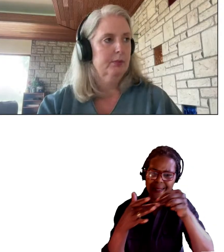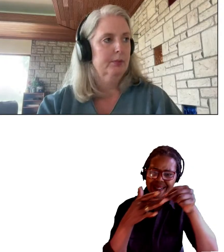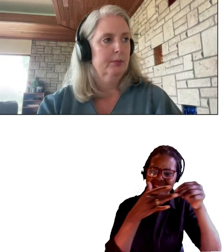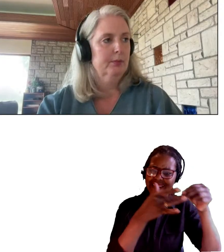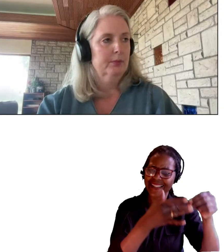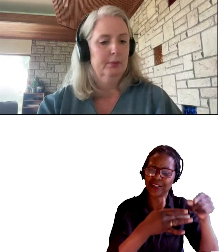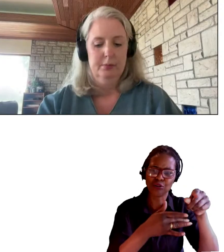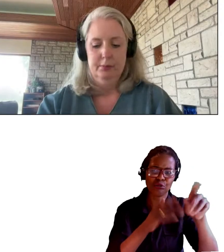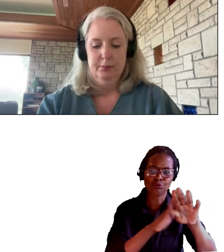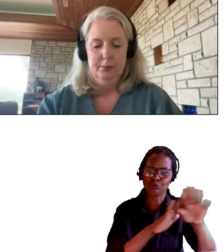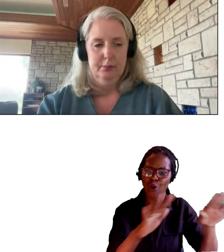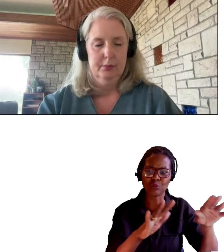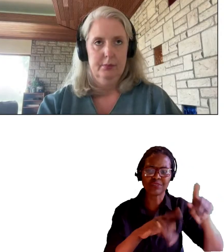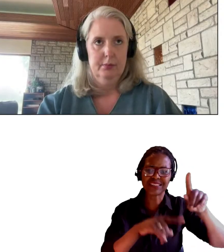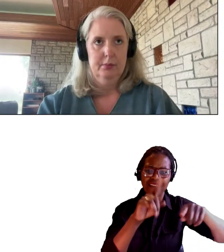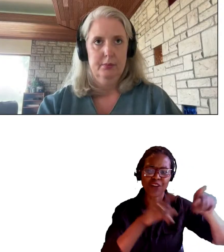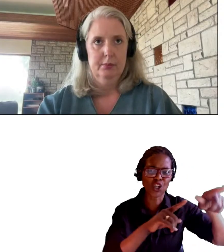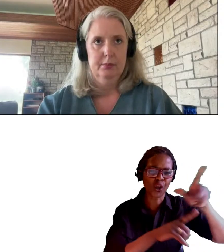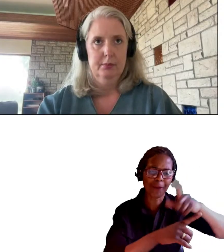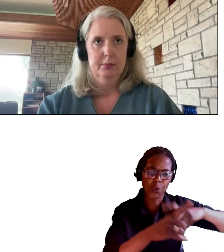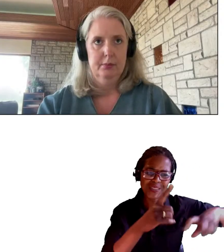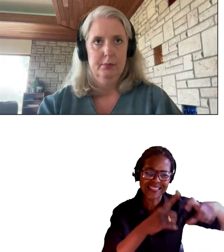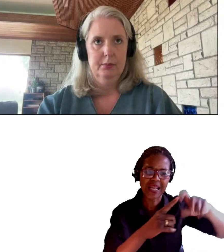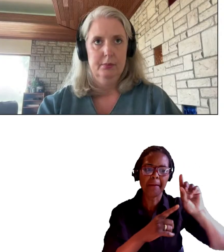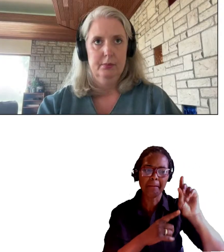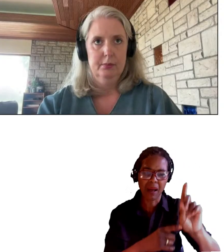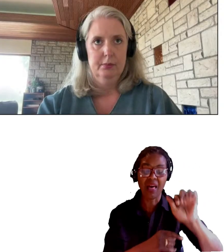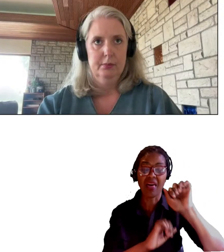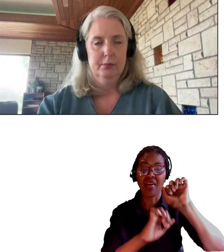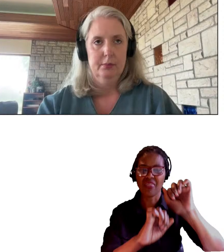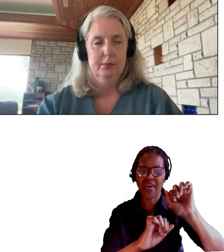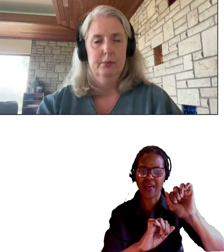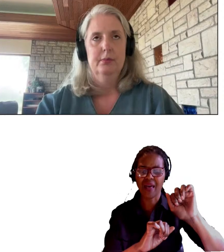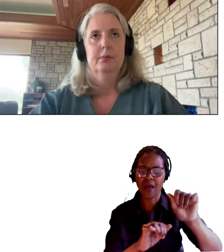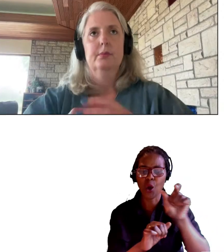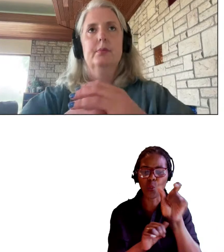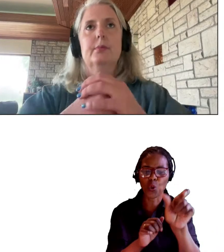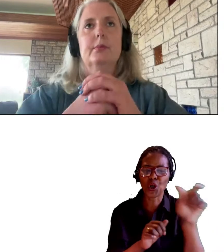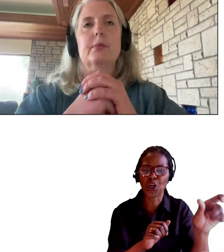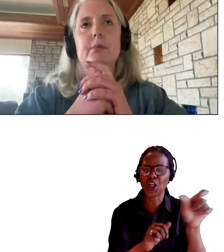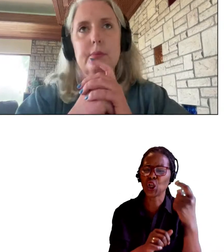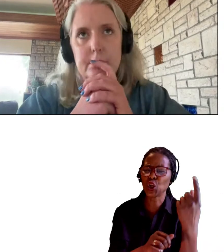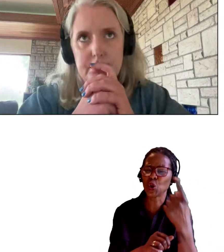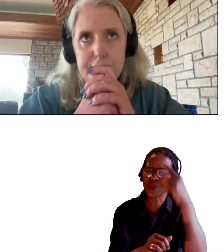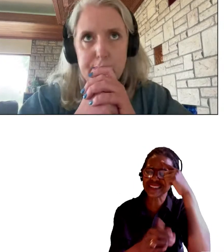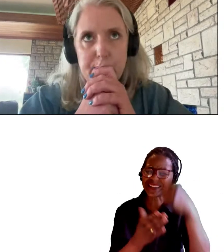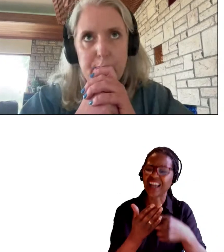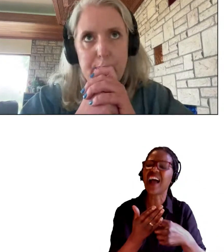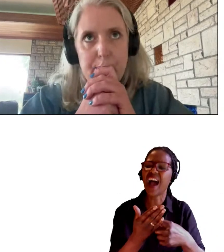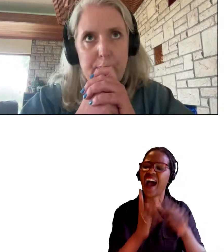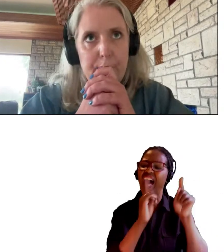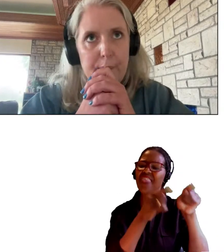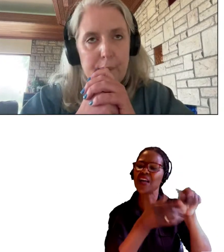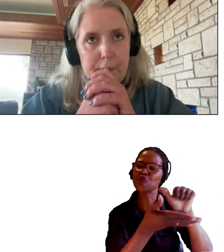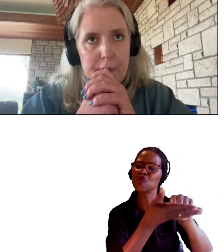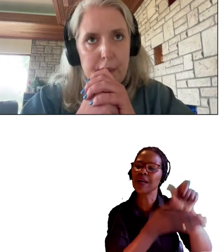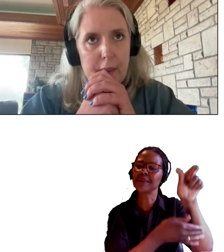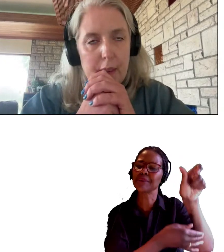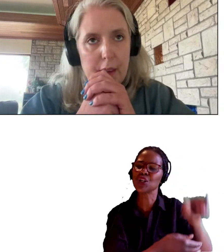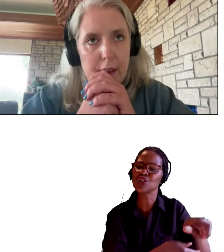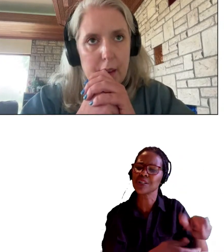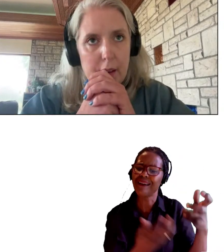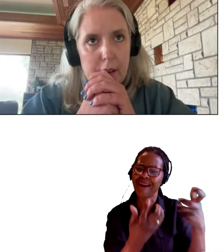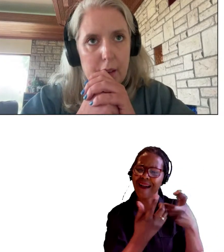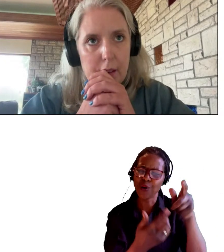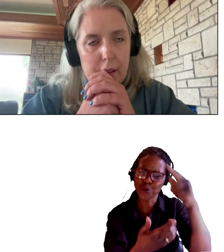diverse community, but the way that they worded it, you decided, oh yeah, this is the right person in terms of how they articulated that